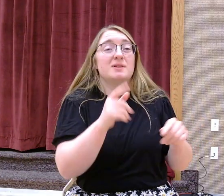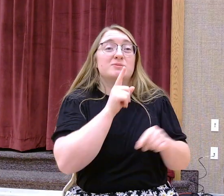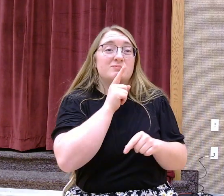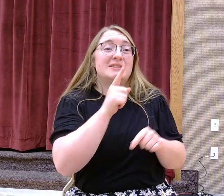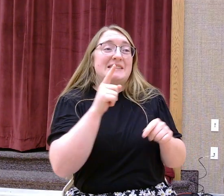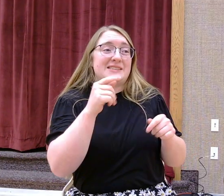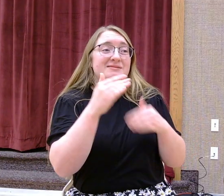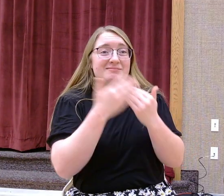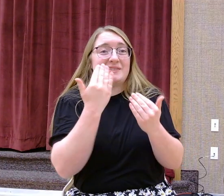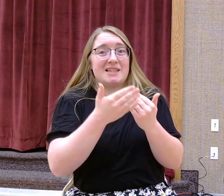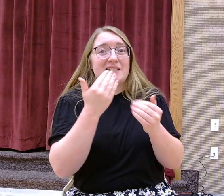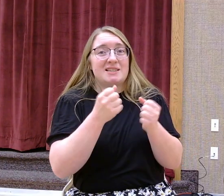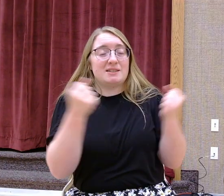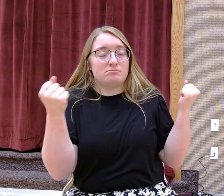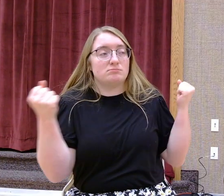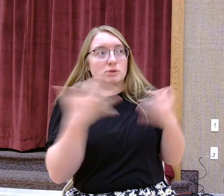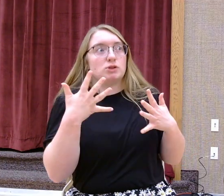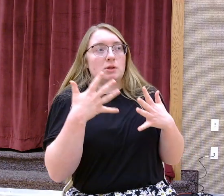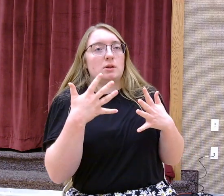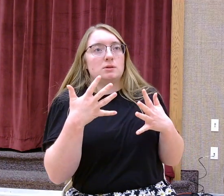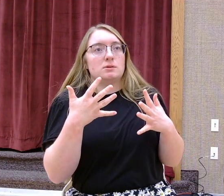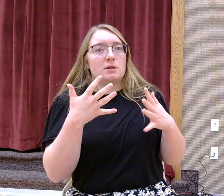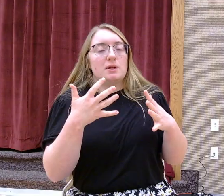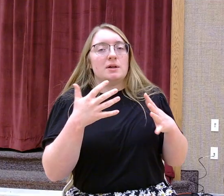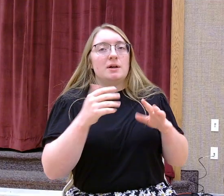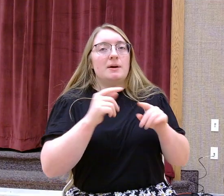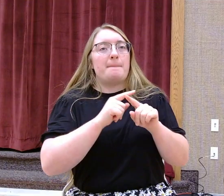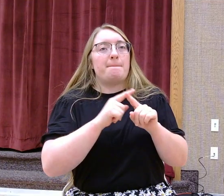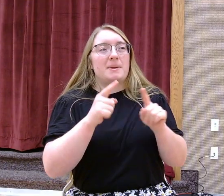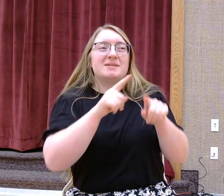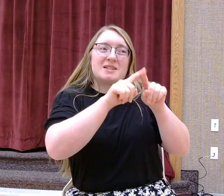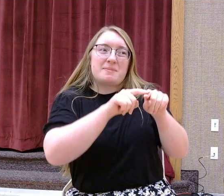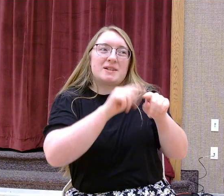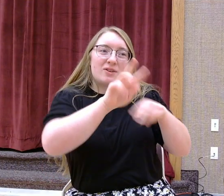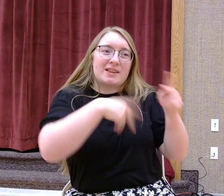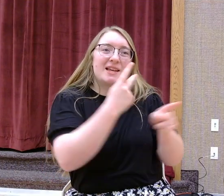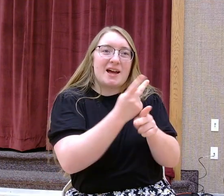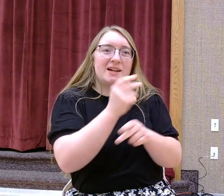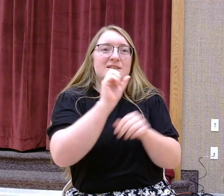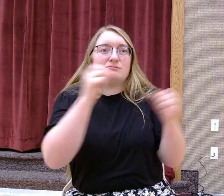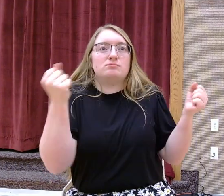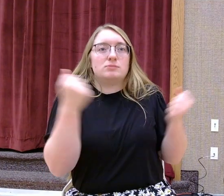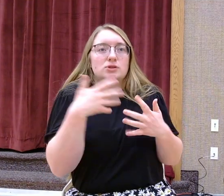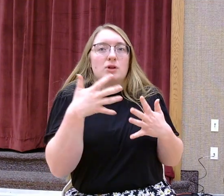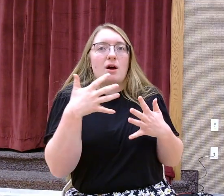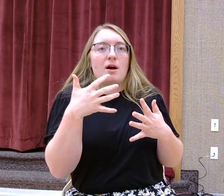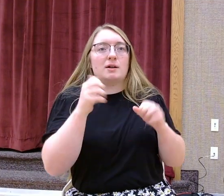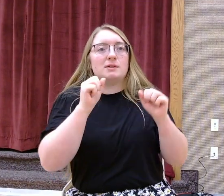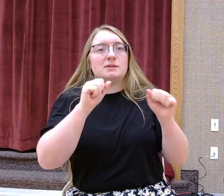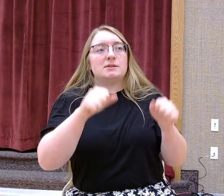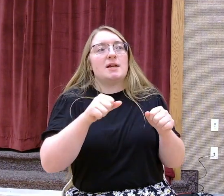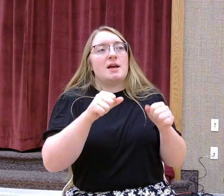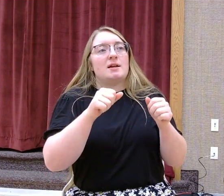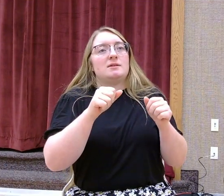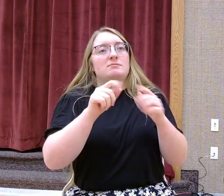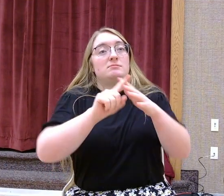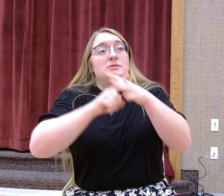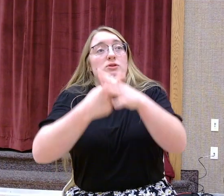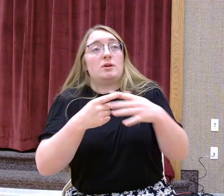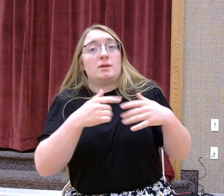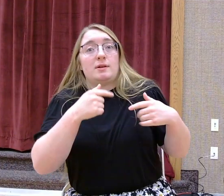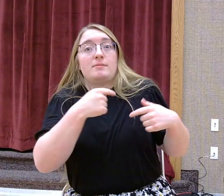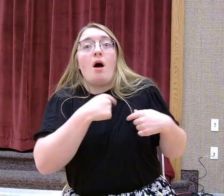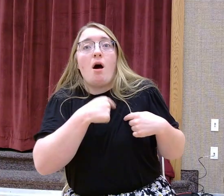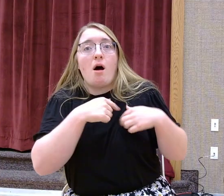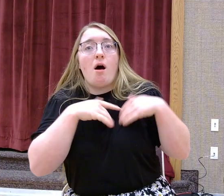them warm, try and keep them calm. It depends on the type of shock. So shock can lead to certain things like cardiac arrest. So if